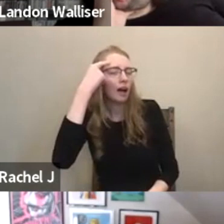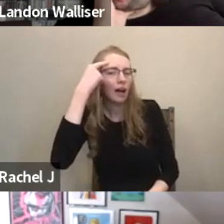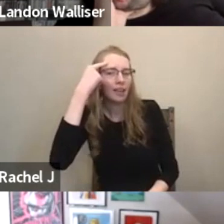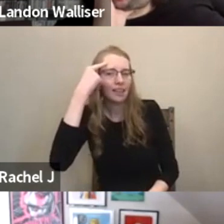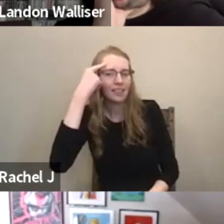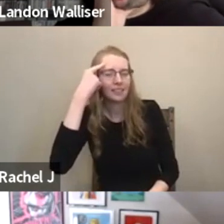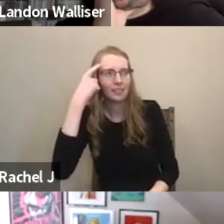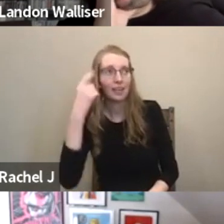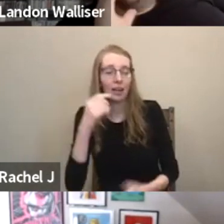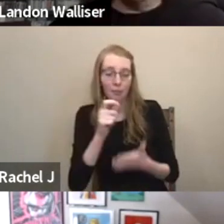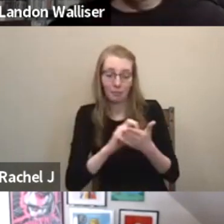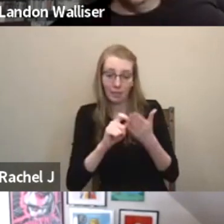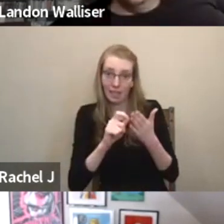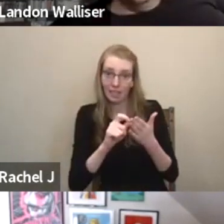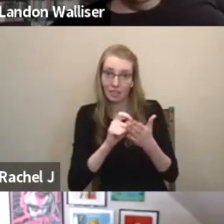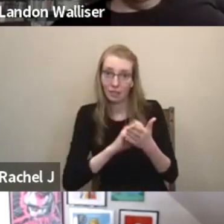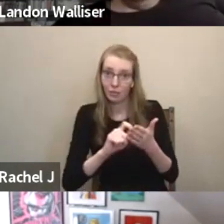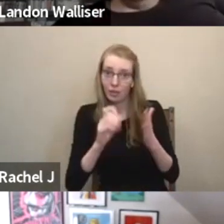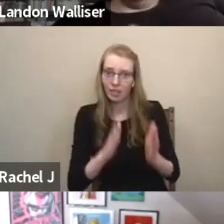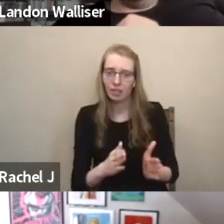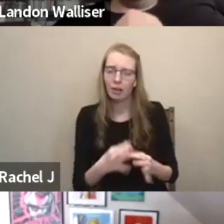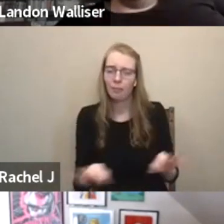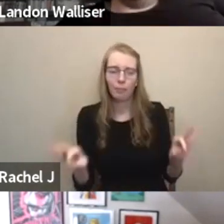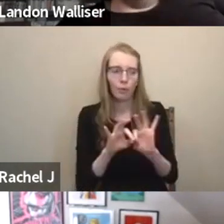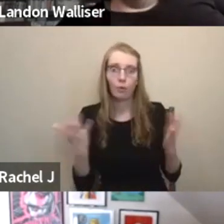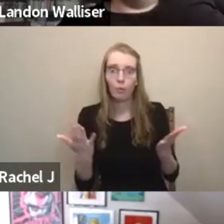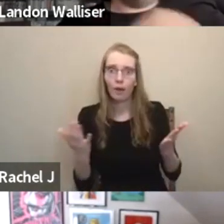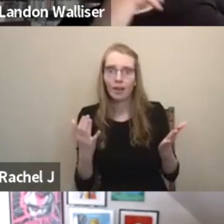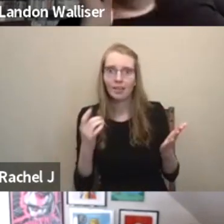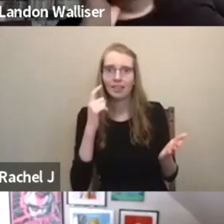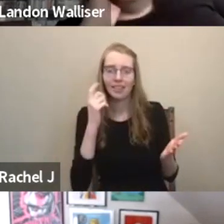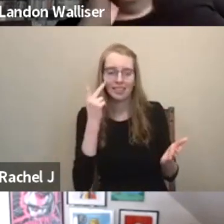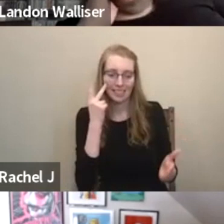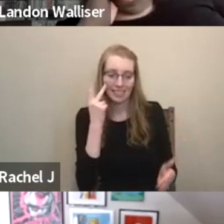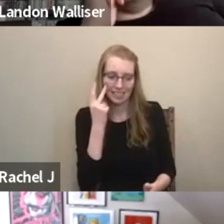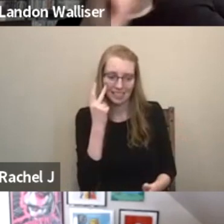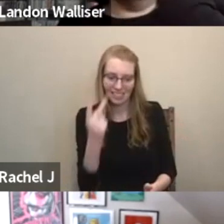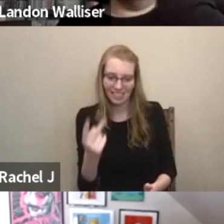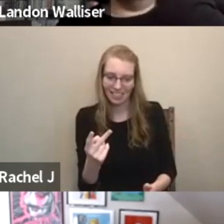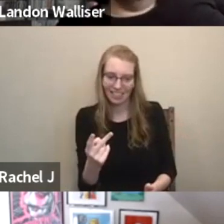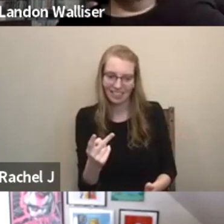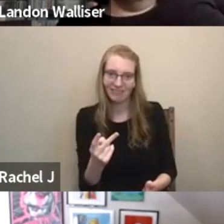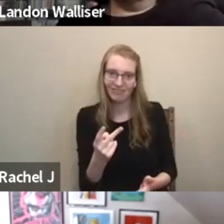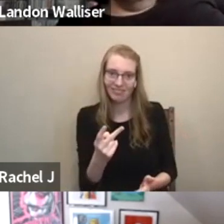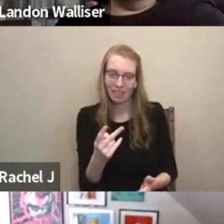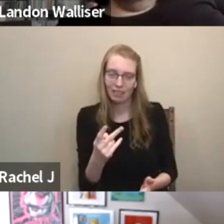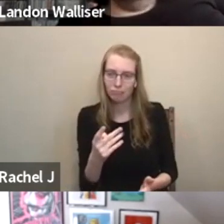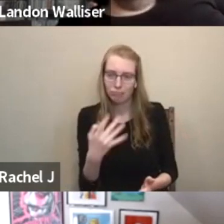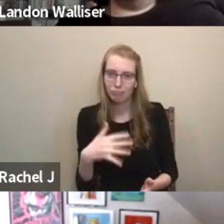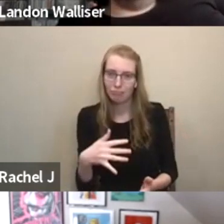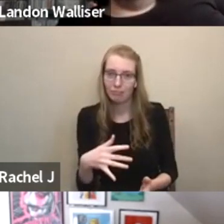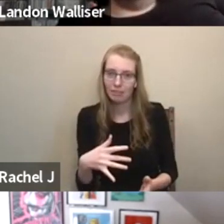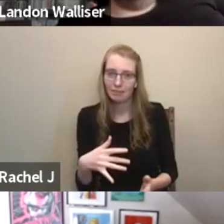pile. I got my job at CBC. I became a producer because I was hired to clear